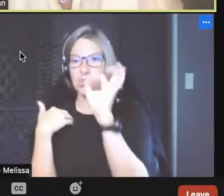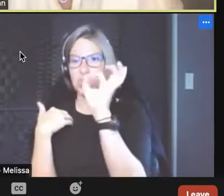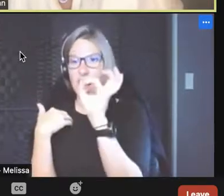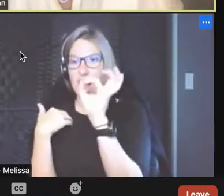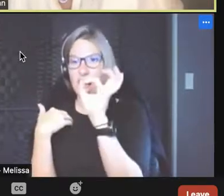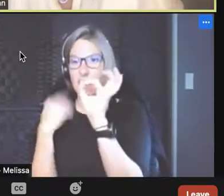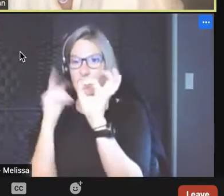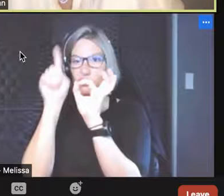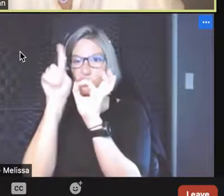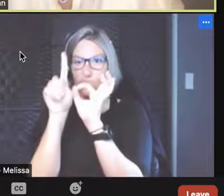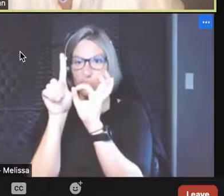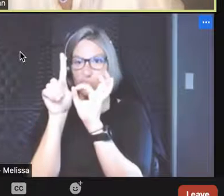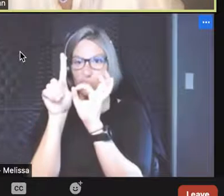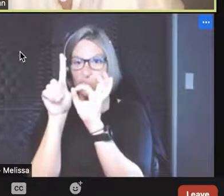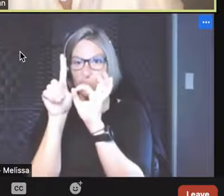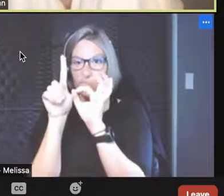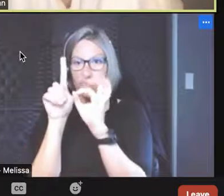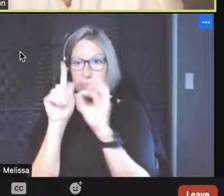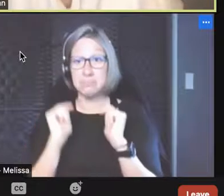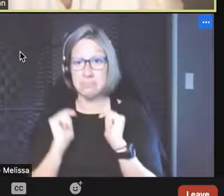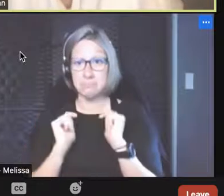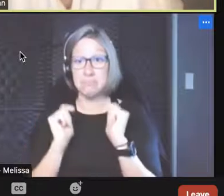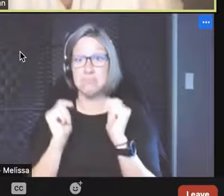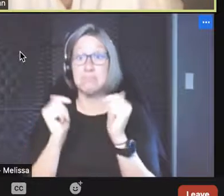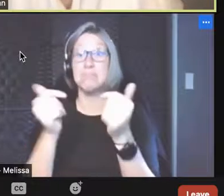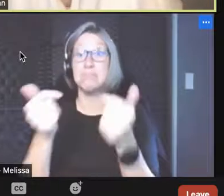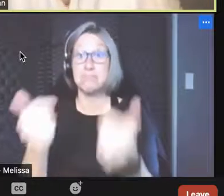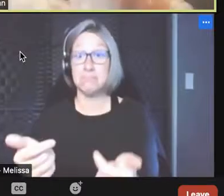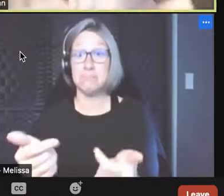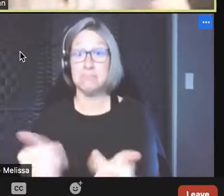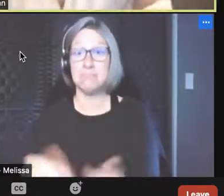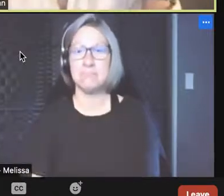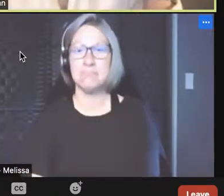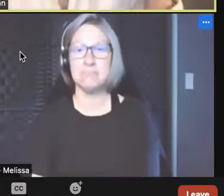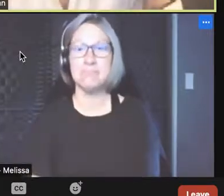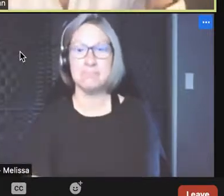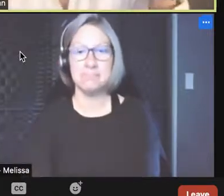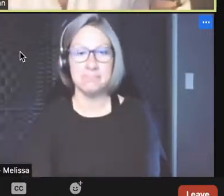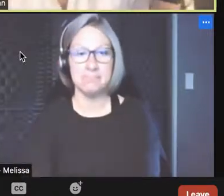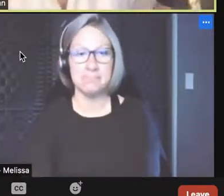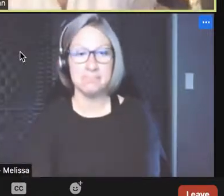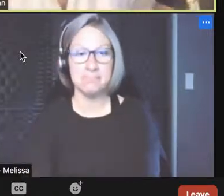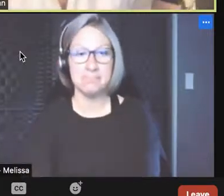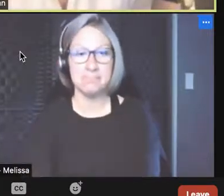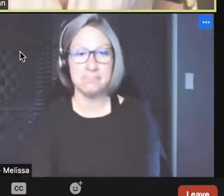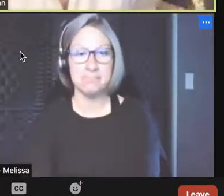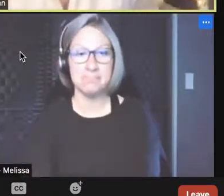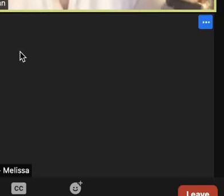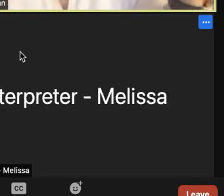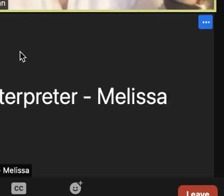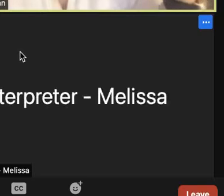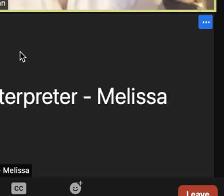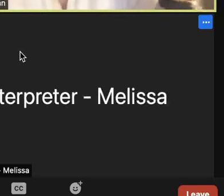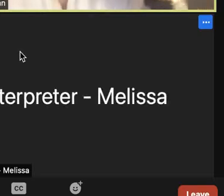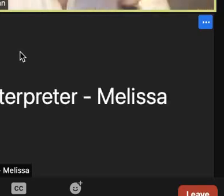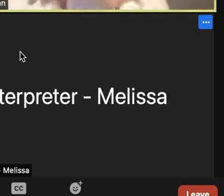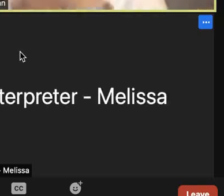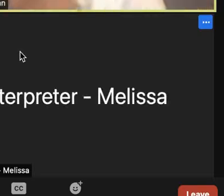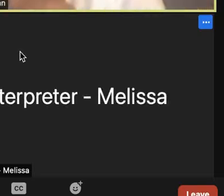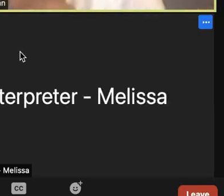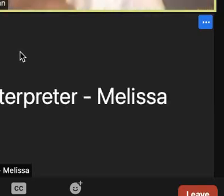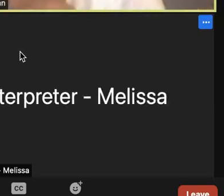tall part. Okay, this is how the word is spelled. This is what the word looks like.